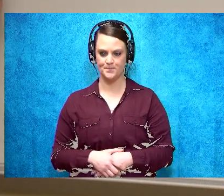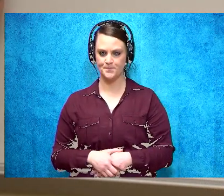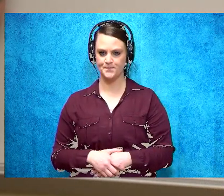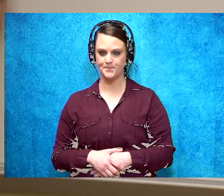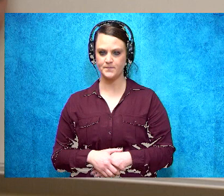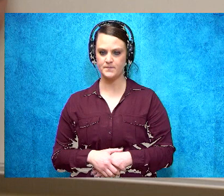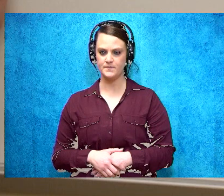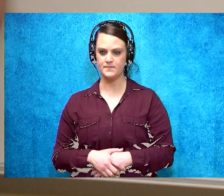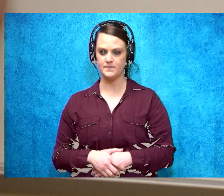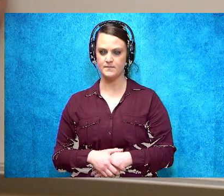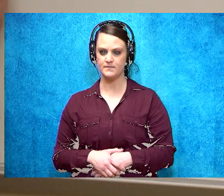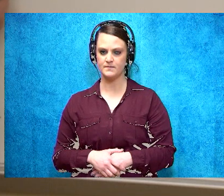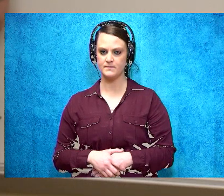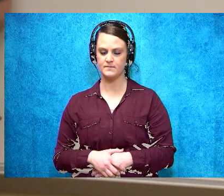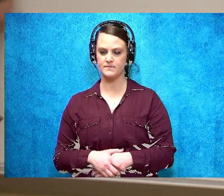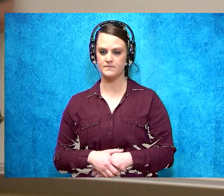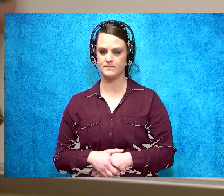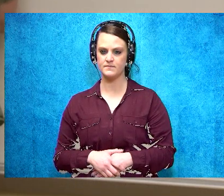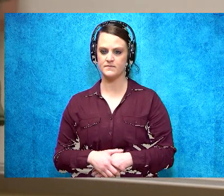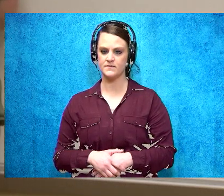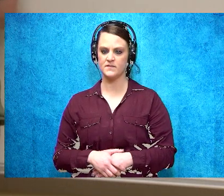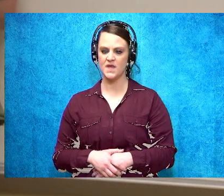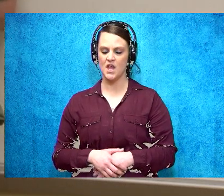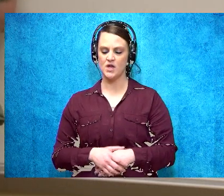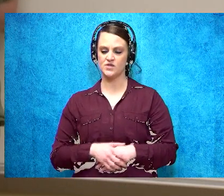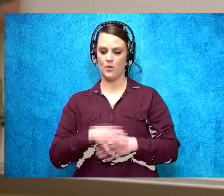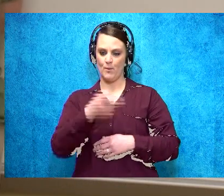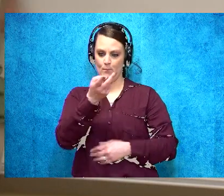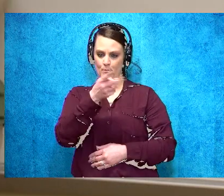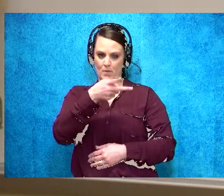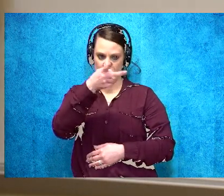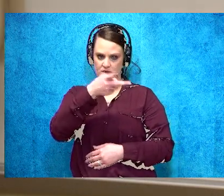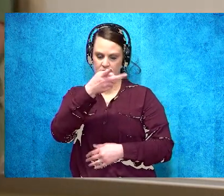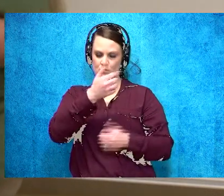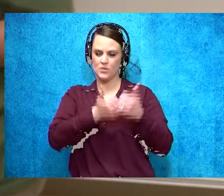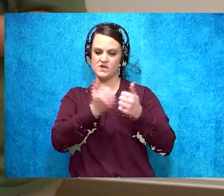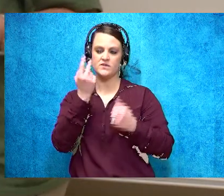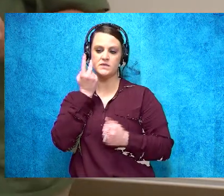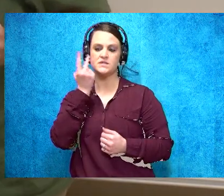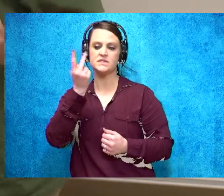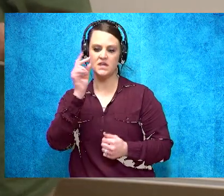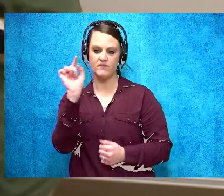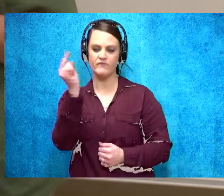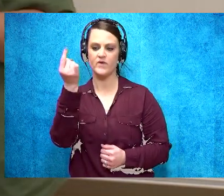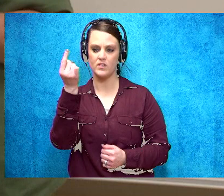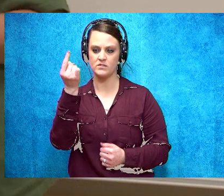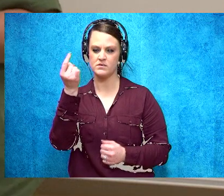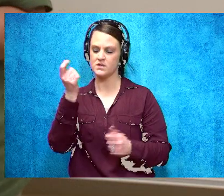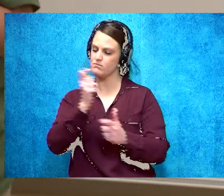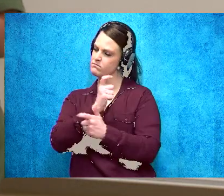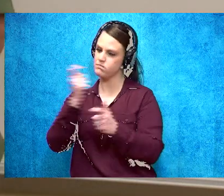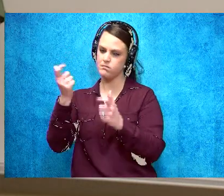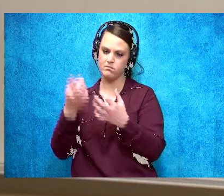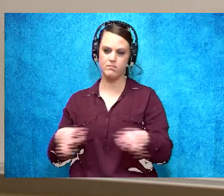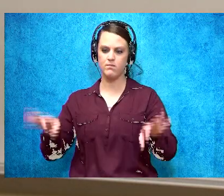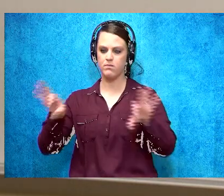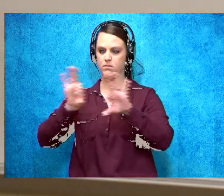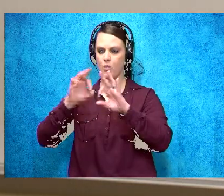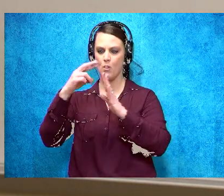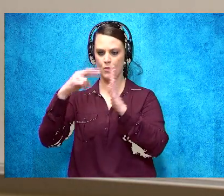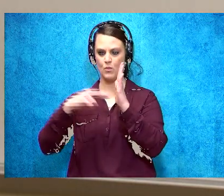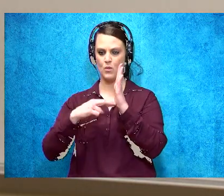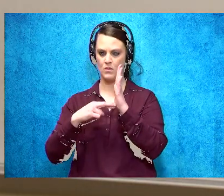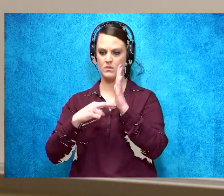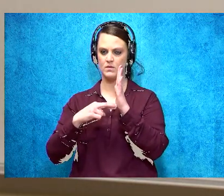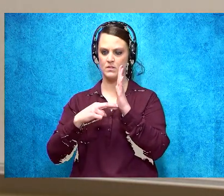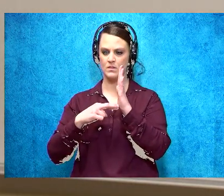This one is whichever comes first. This is a huge rule. You have to remember